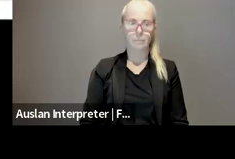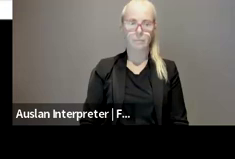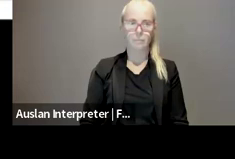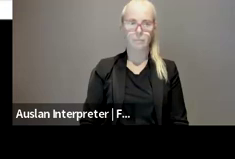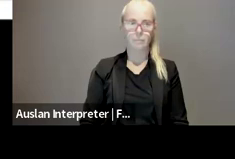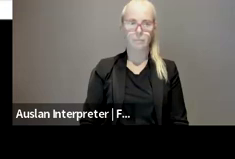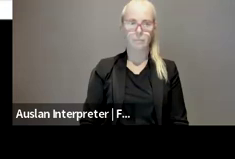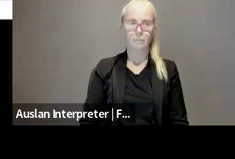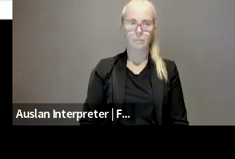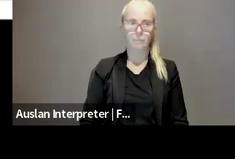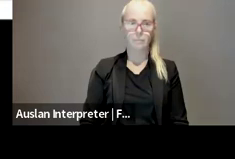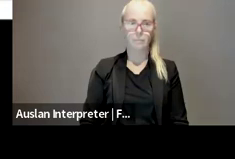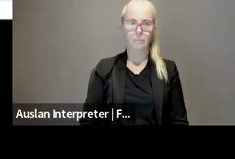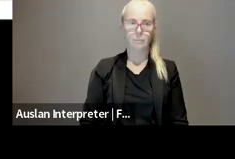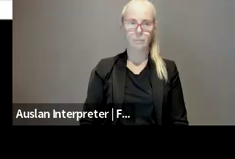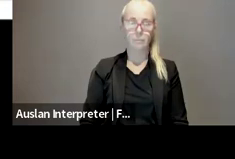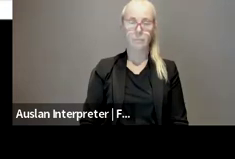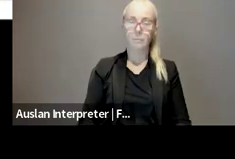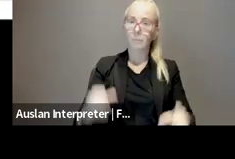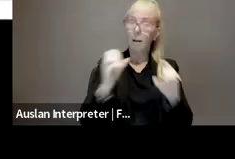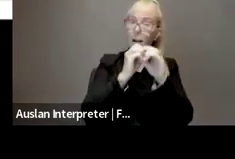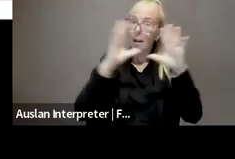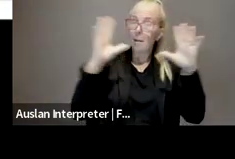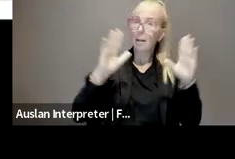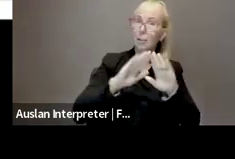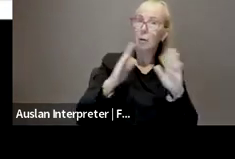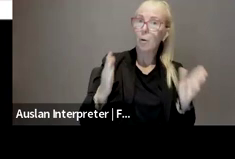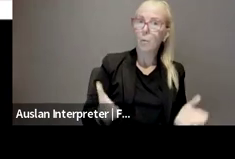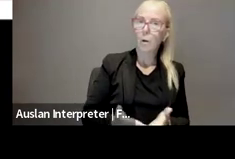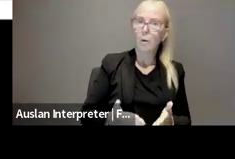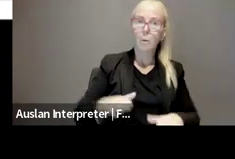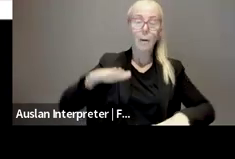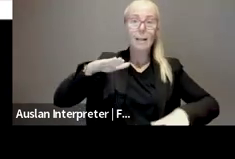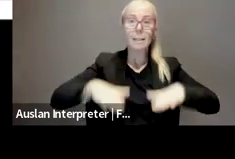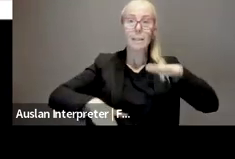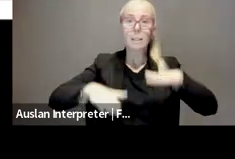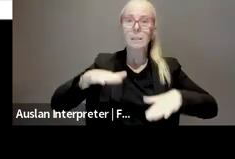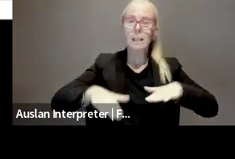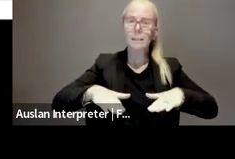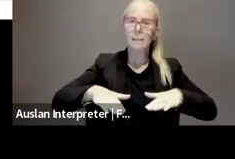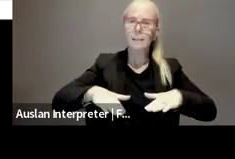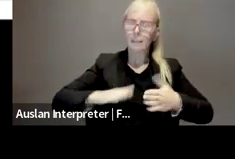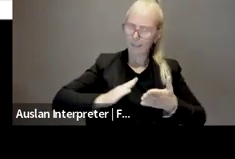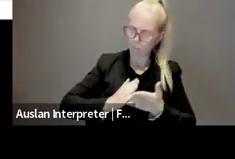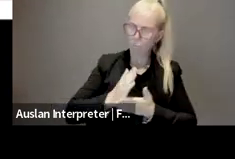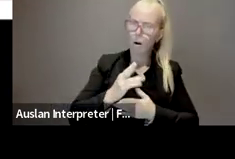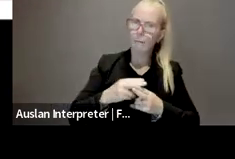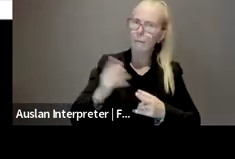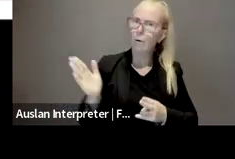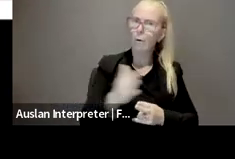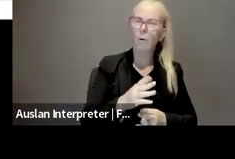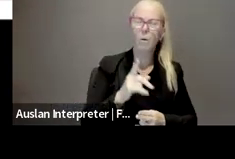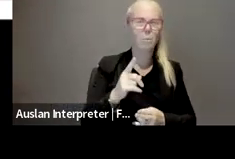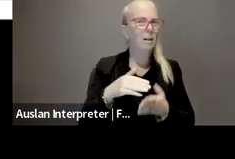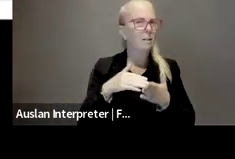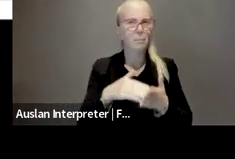Imagine a world where justice is a fundamental right for all, yet millions of persons with disabilities are